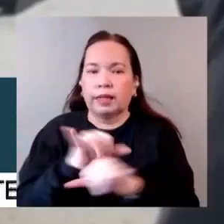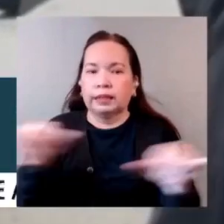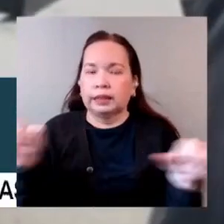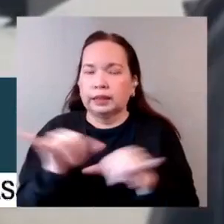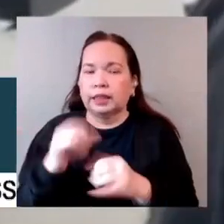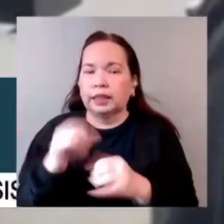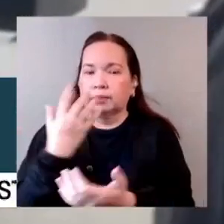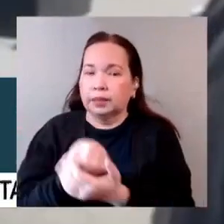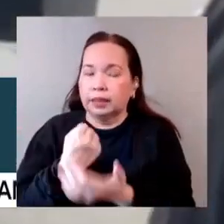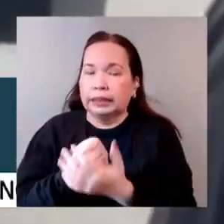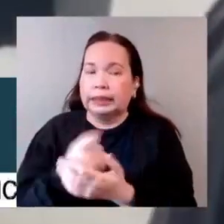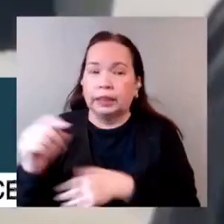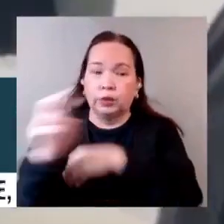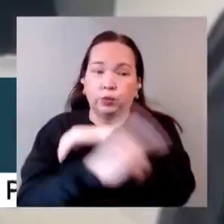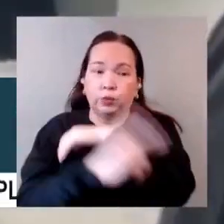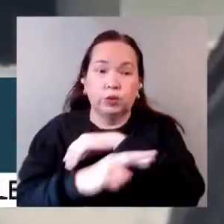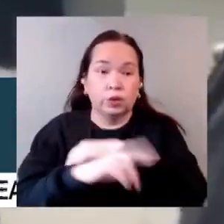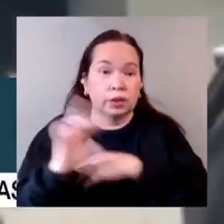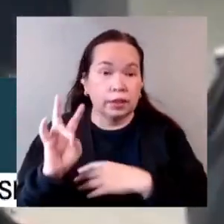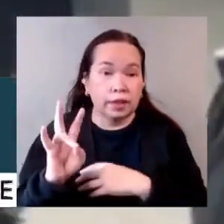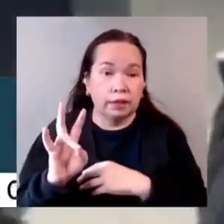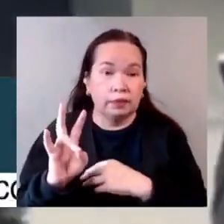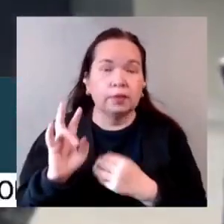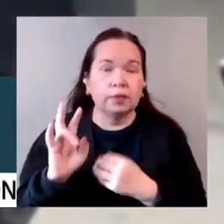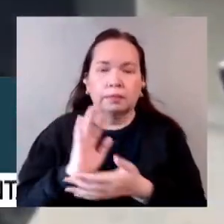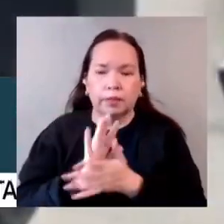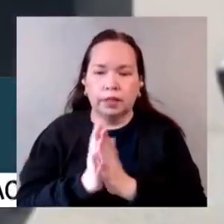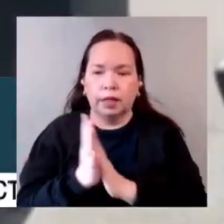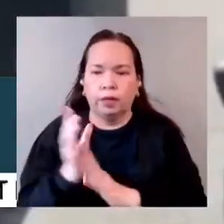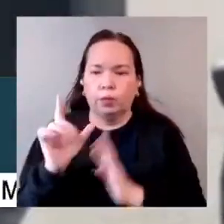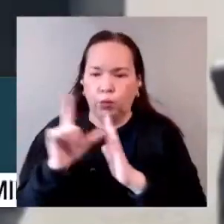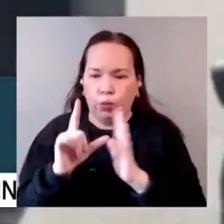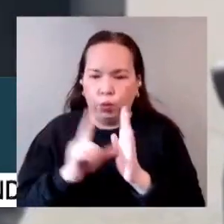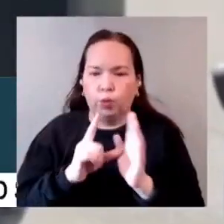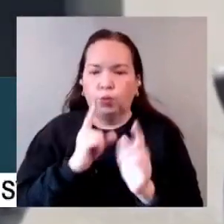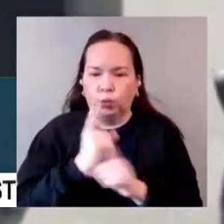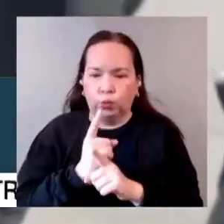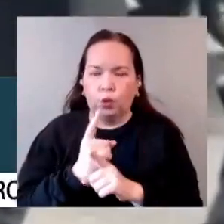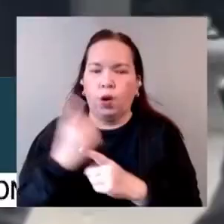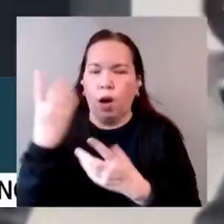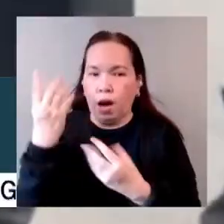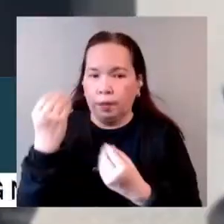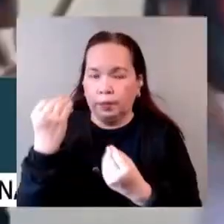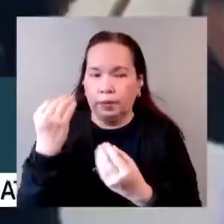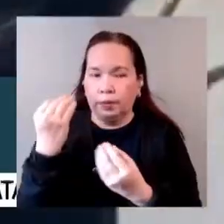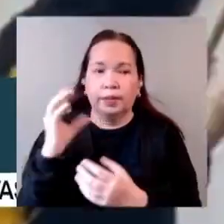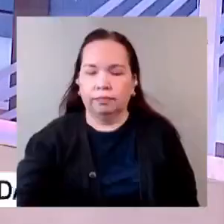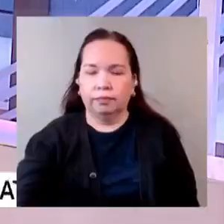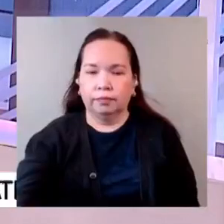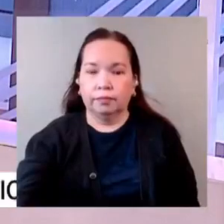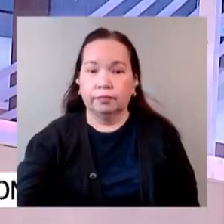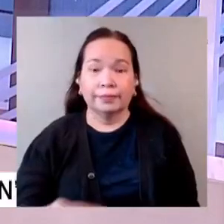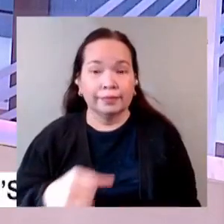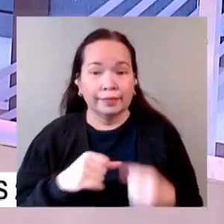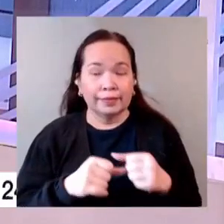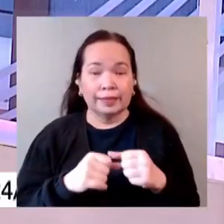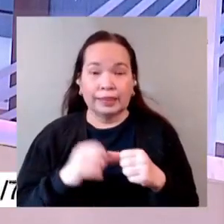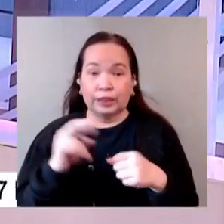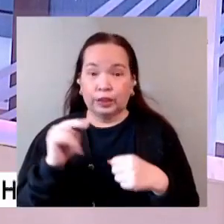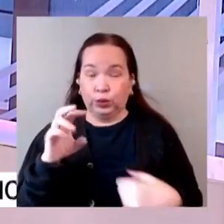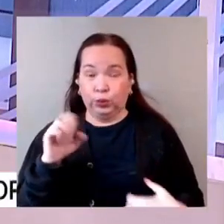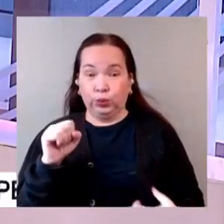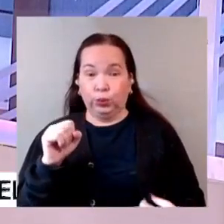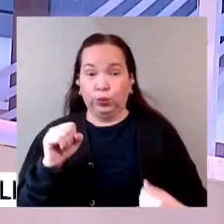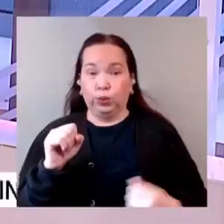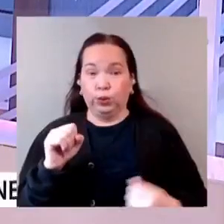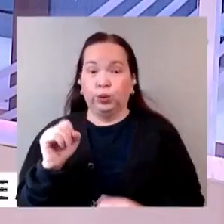hope that it will be made into a law soon. And that's the latest here from Central Visayas. Ani Perez, ABS-CBN News. The Bureau of Customs filed